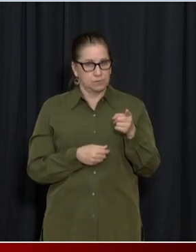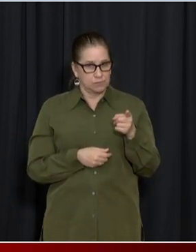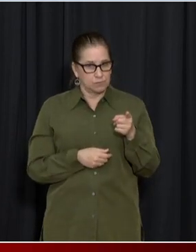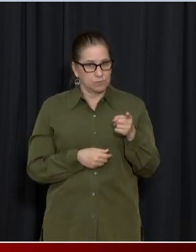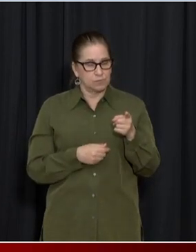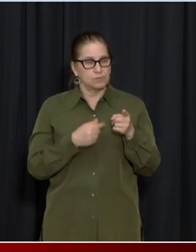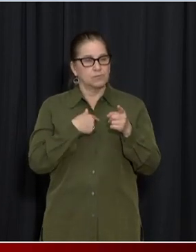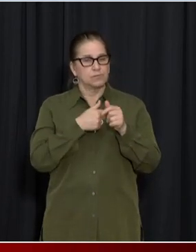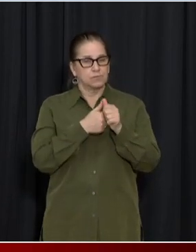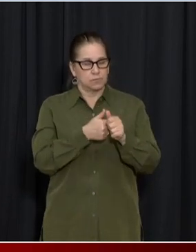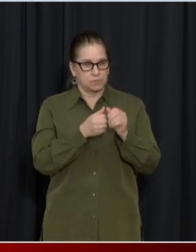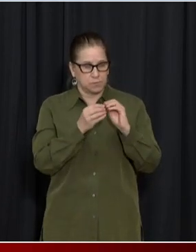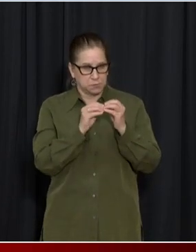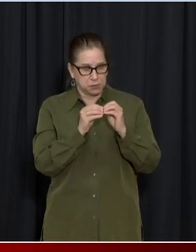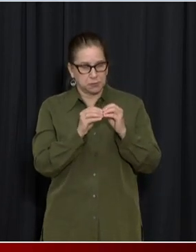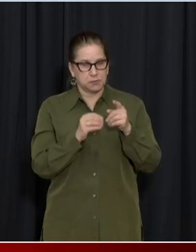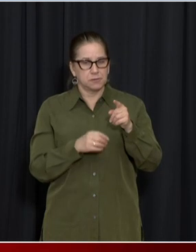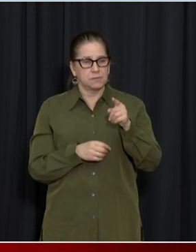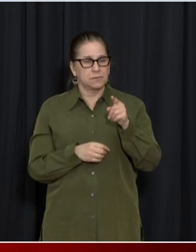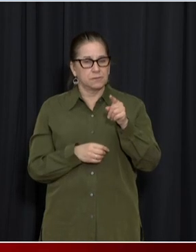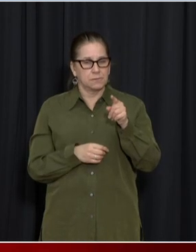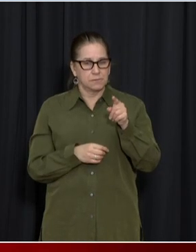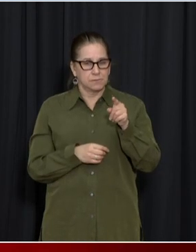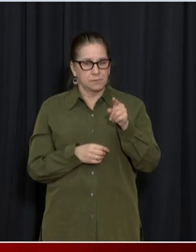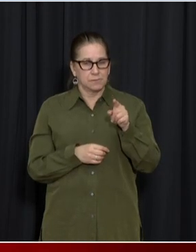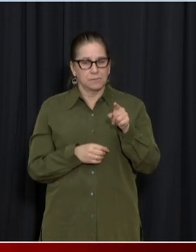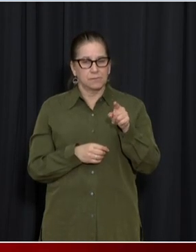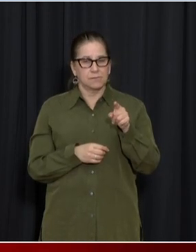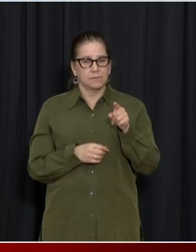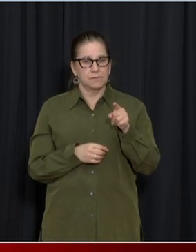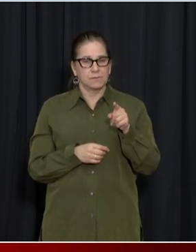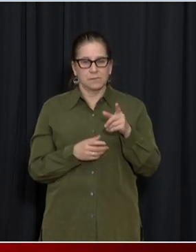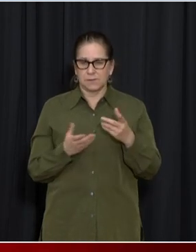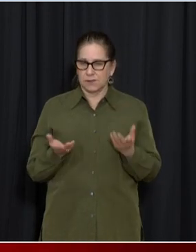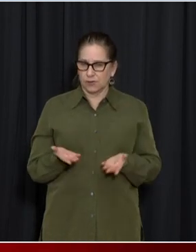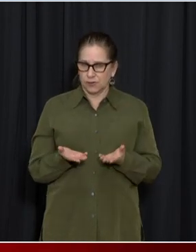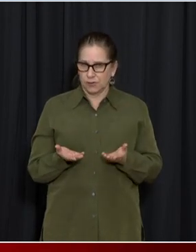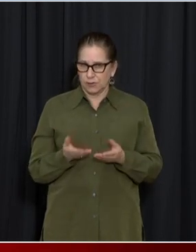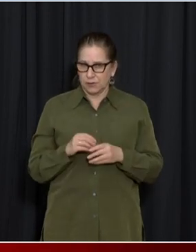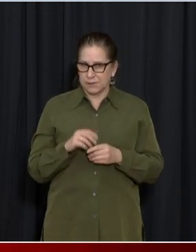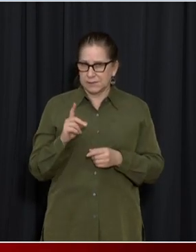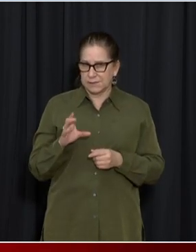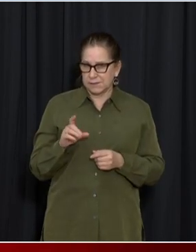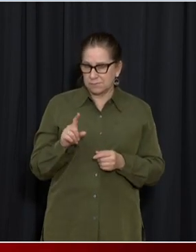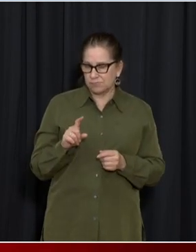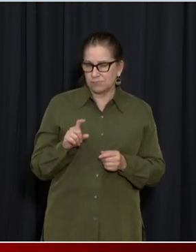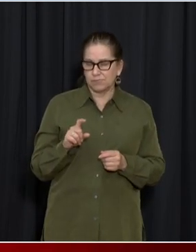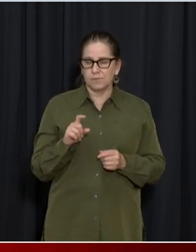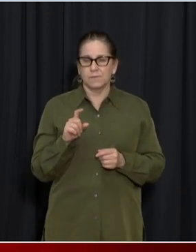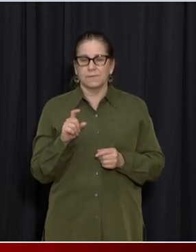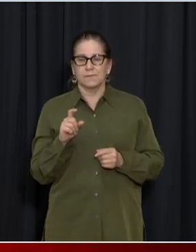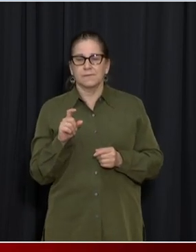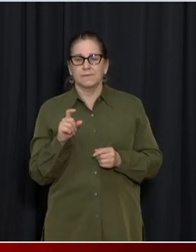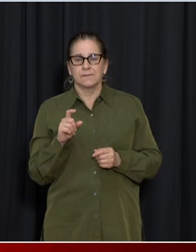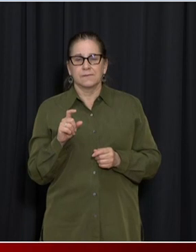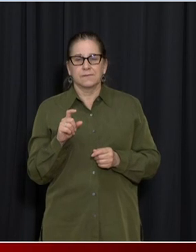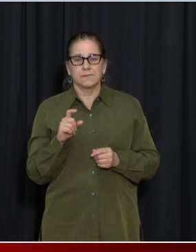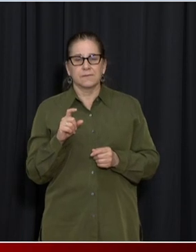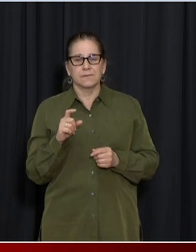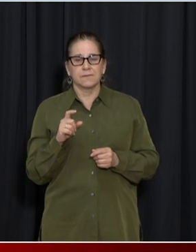those individuals present in our community posing the most risk of spreading the virus to other